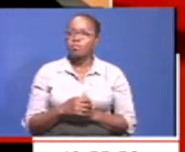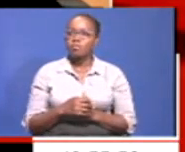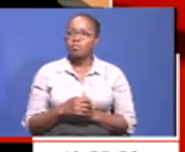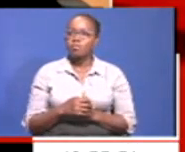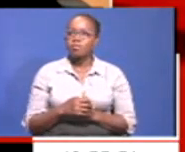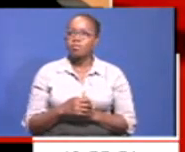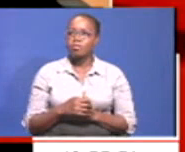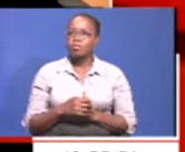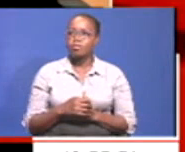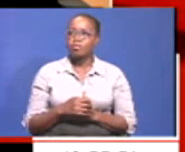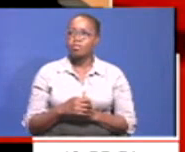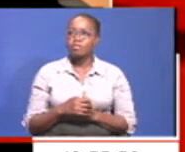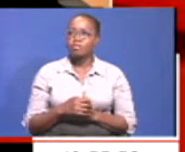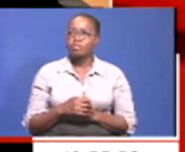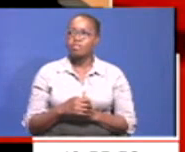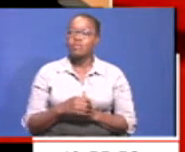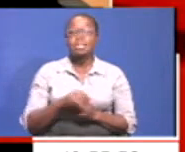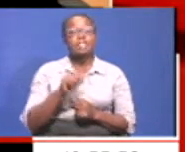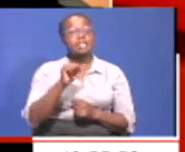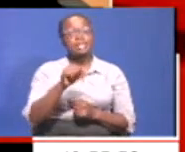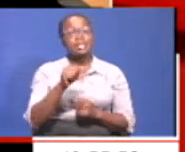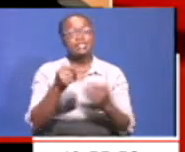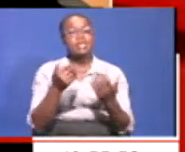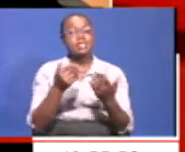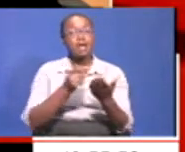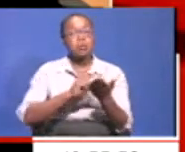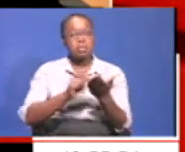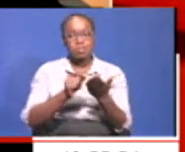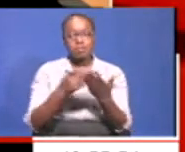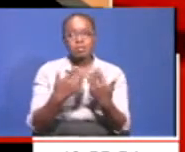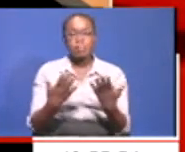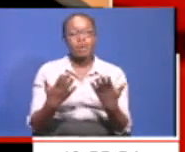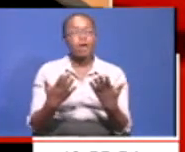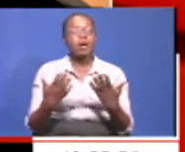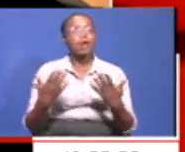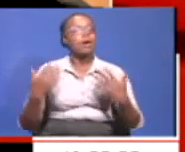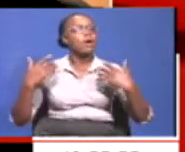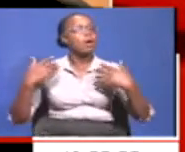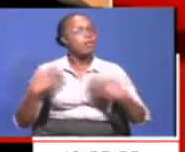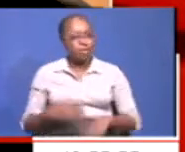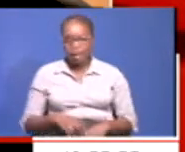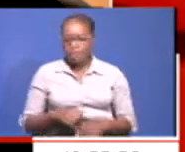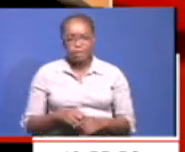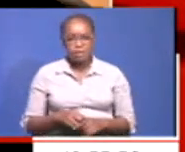Thank you, Wahome. Yes, the documentations, where they are so many.